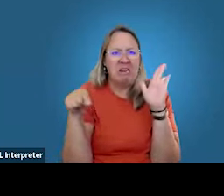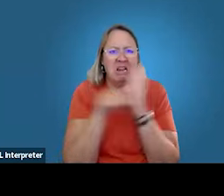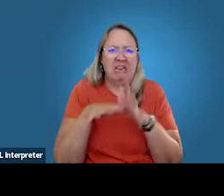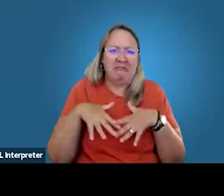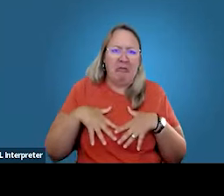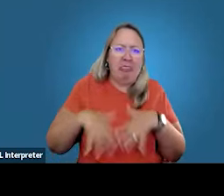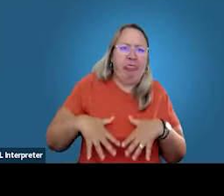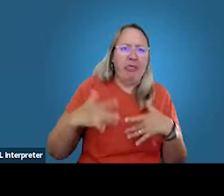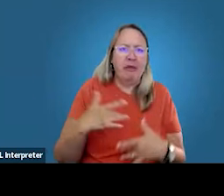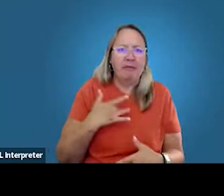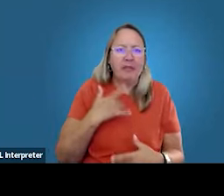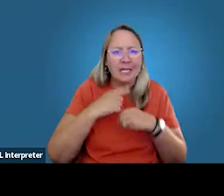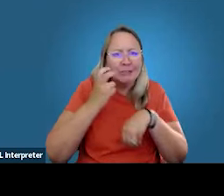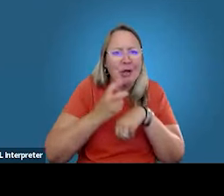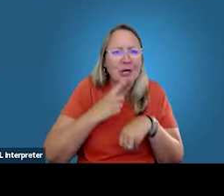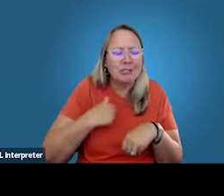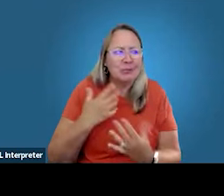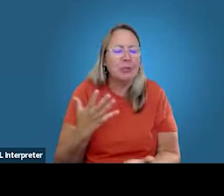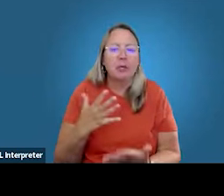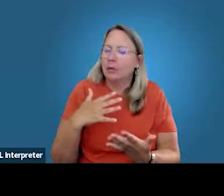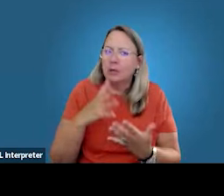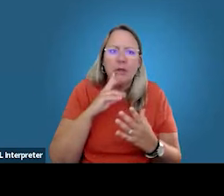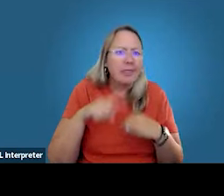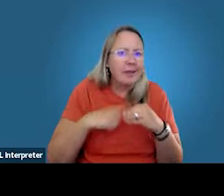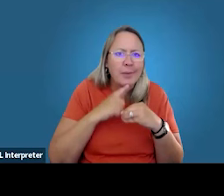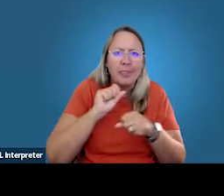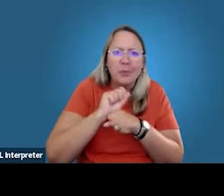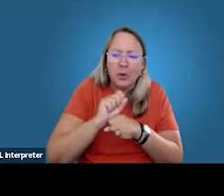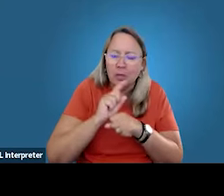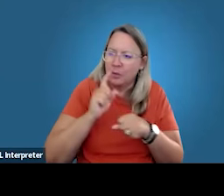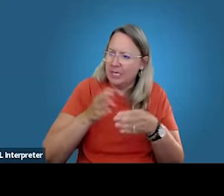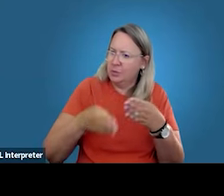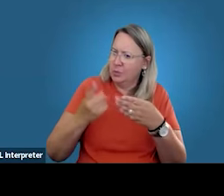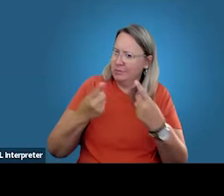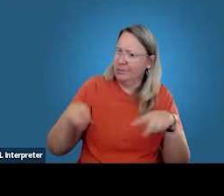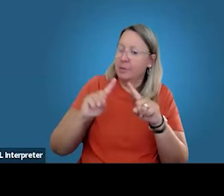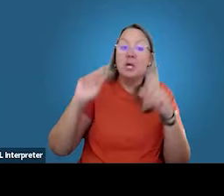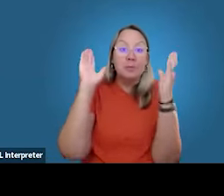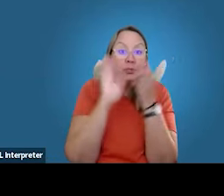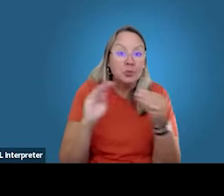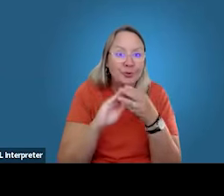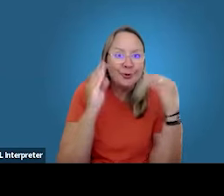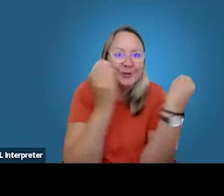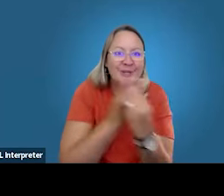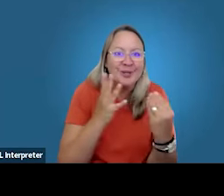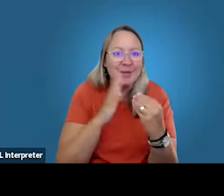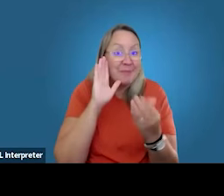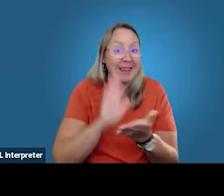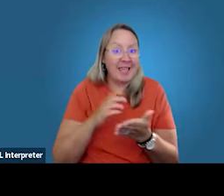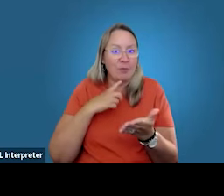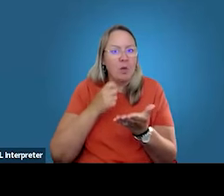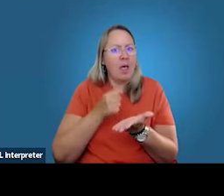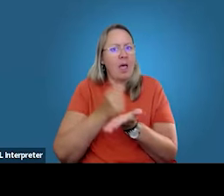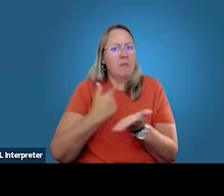agenda, it makes it very difficult to cut through and do the jobs that we need to do. And storytelling, we believe, is going to be the hard skill that enables us to